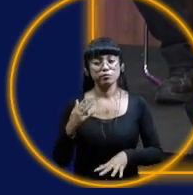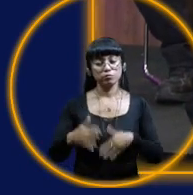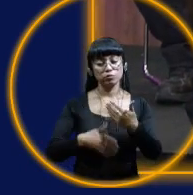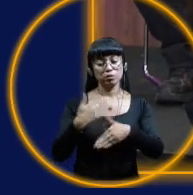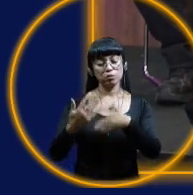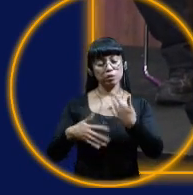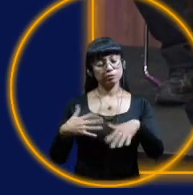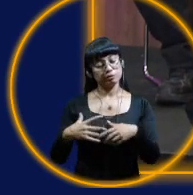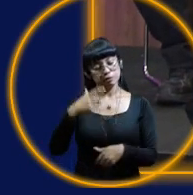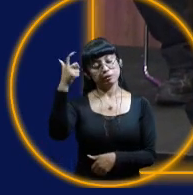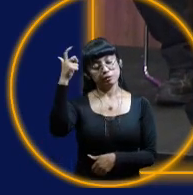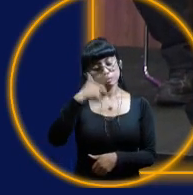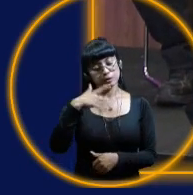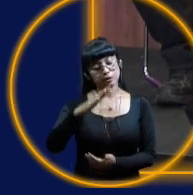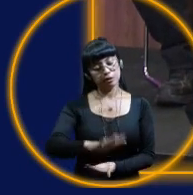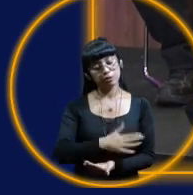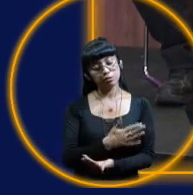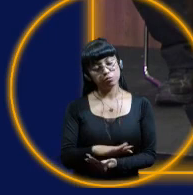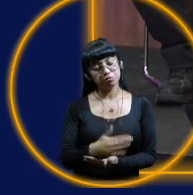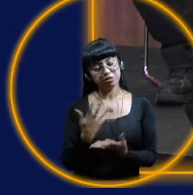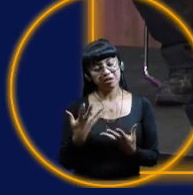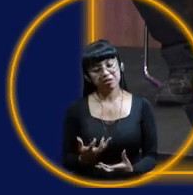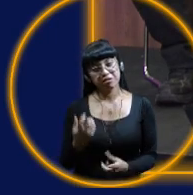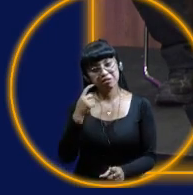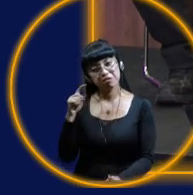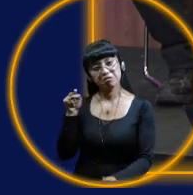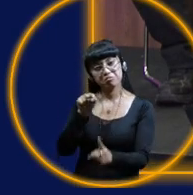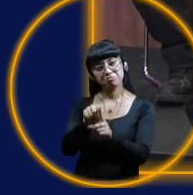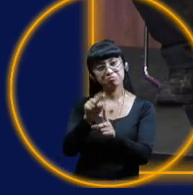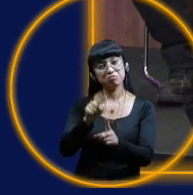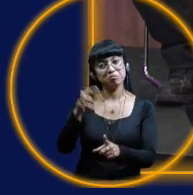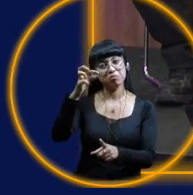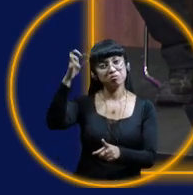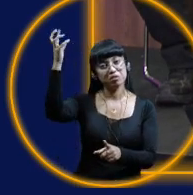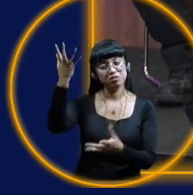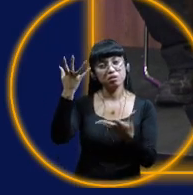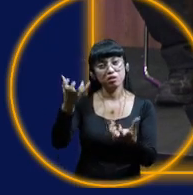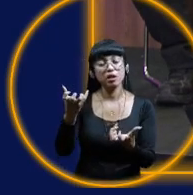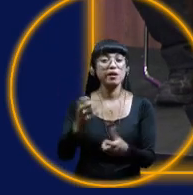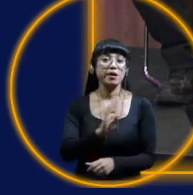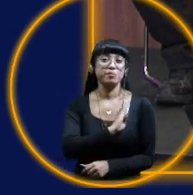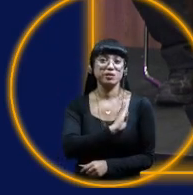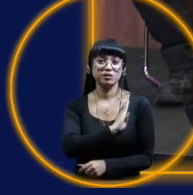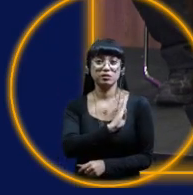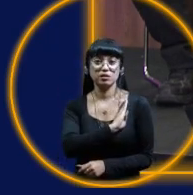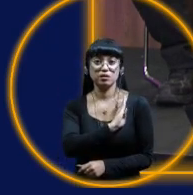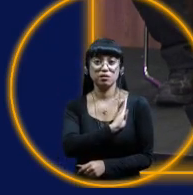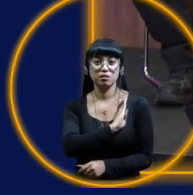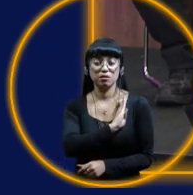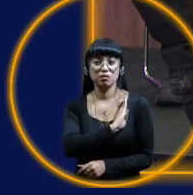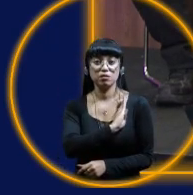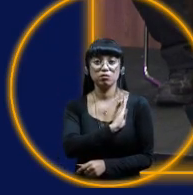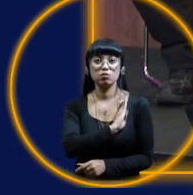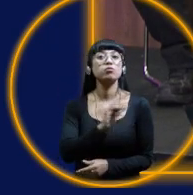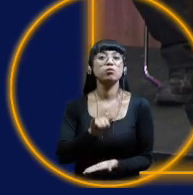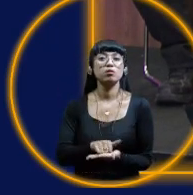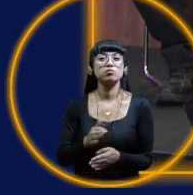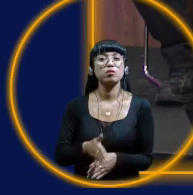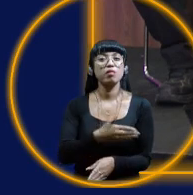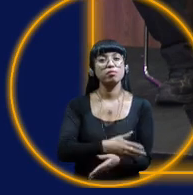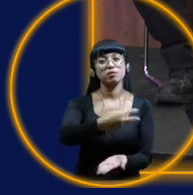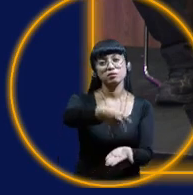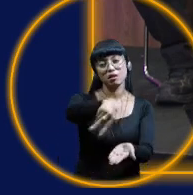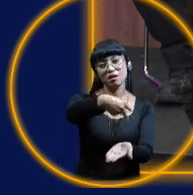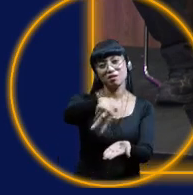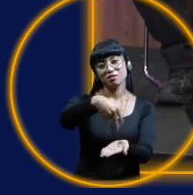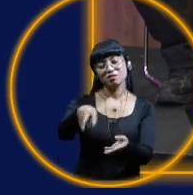like in high school. I was in bands, and I was, you know,